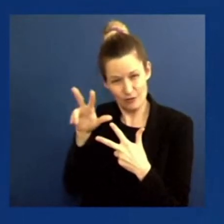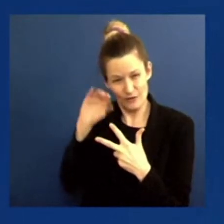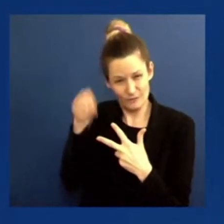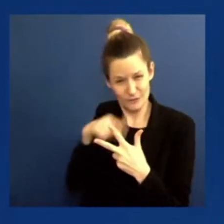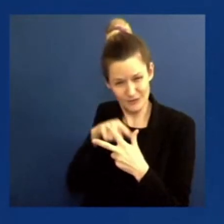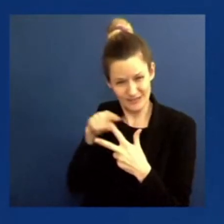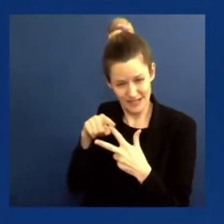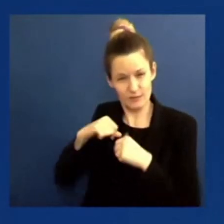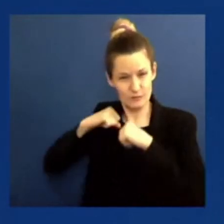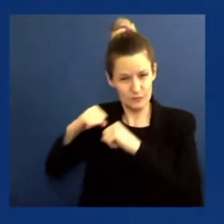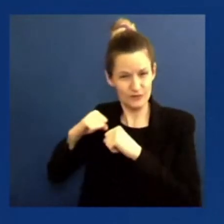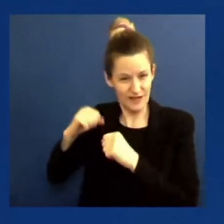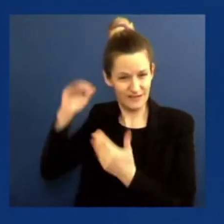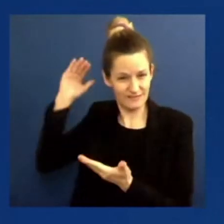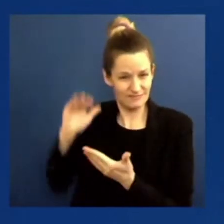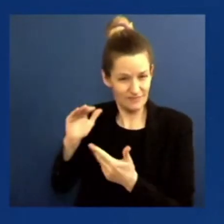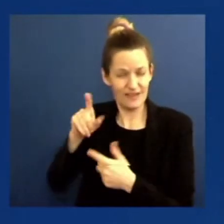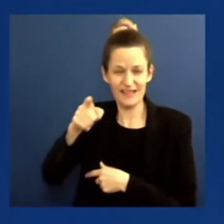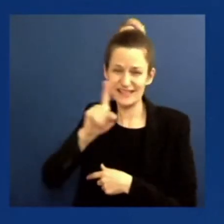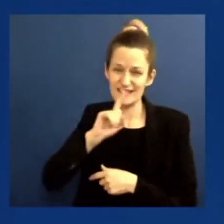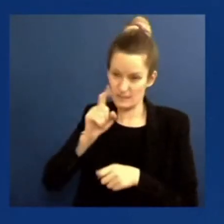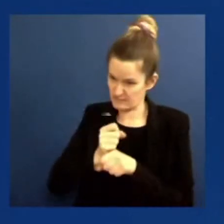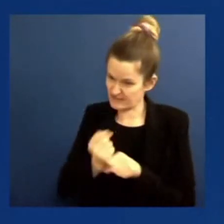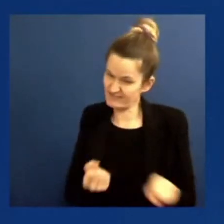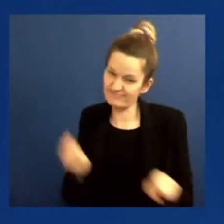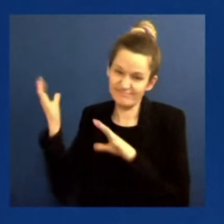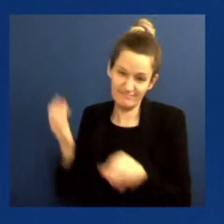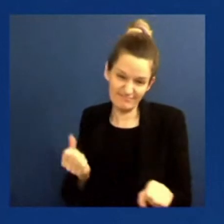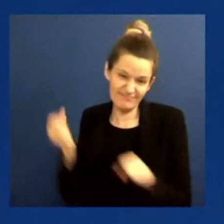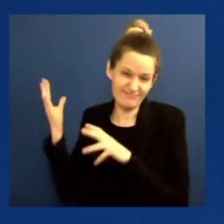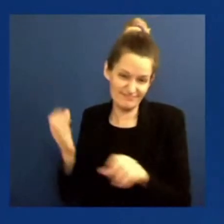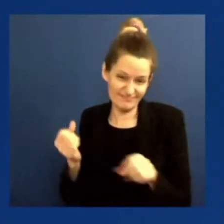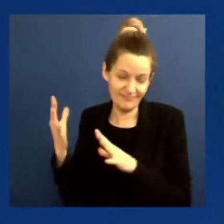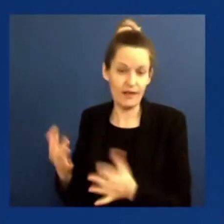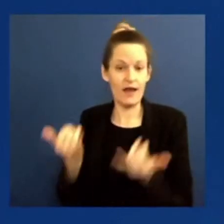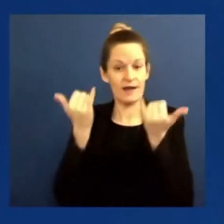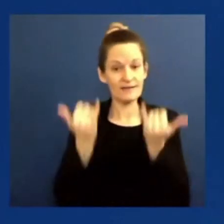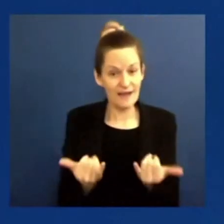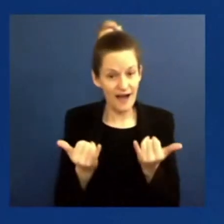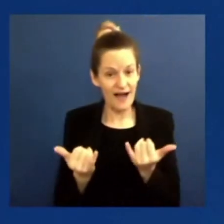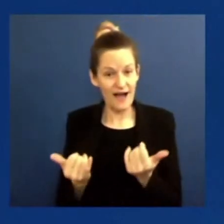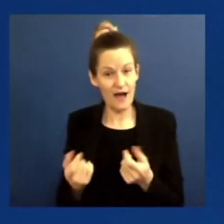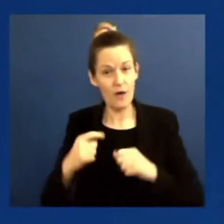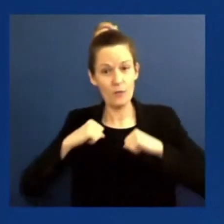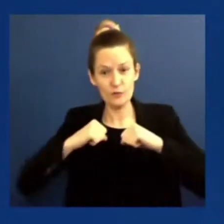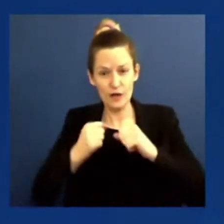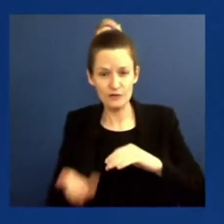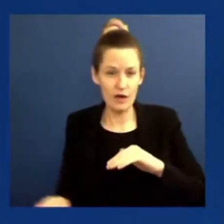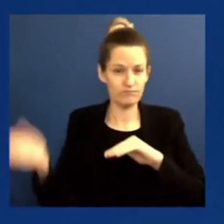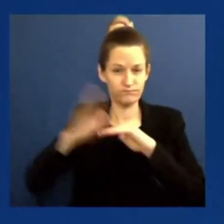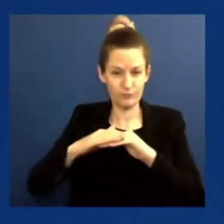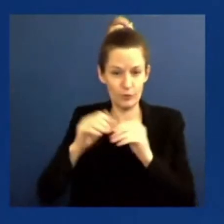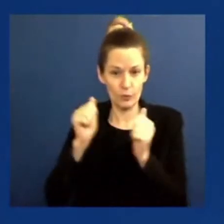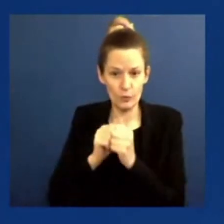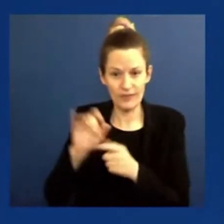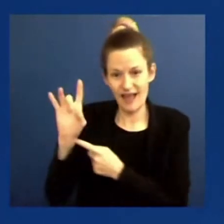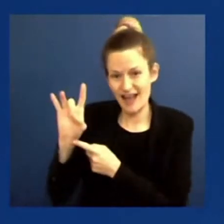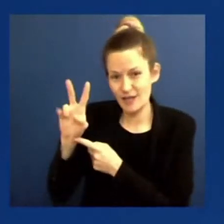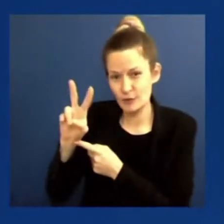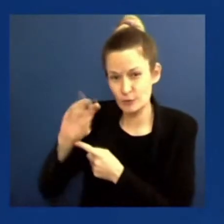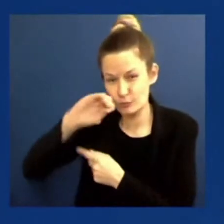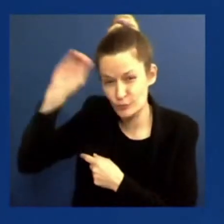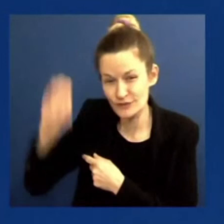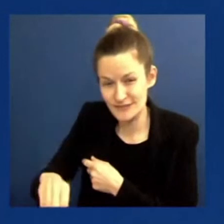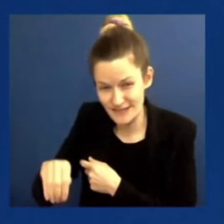However, vaccine effectiveness increased up to 82% for those who received their booster dose. The effectiveness